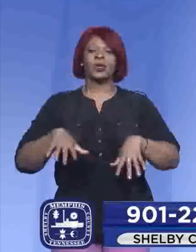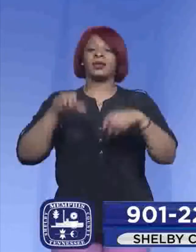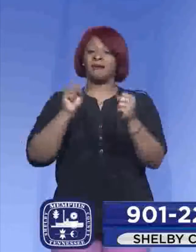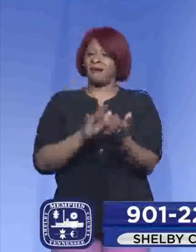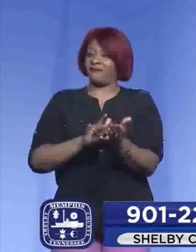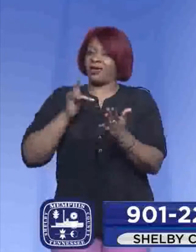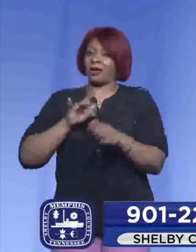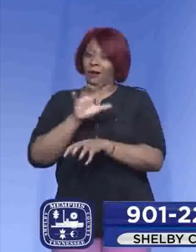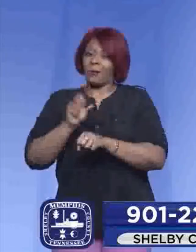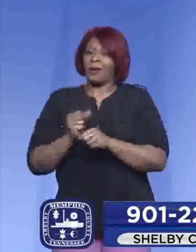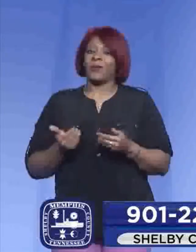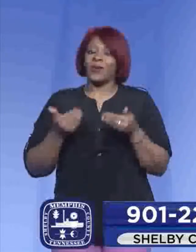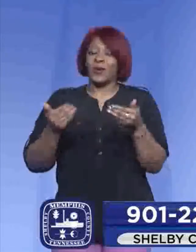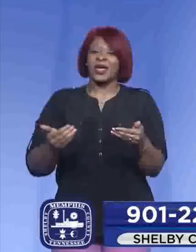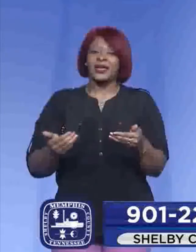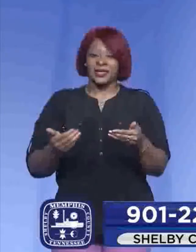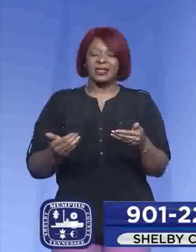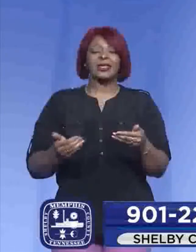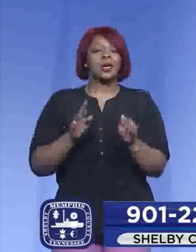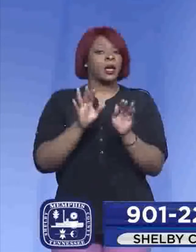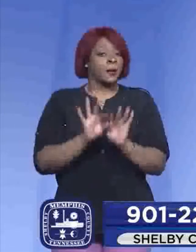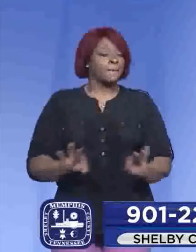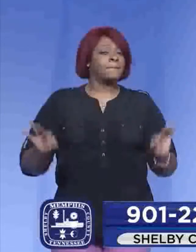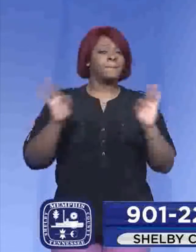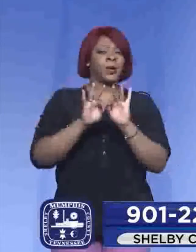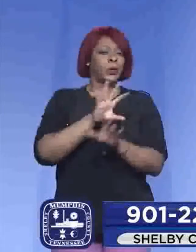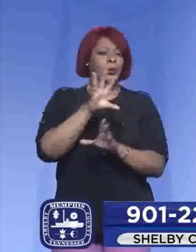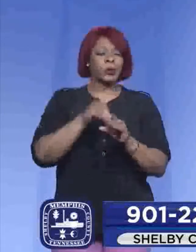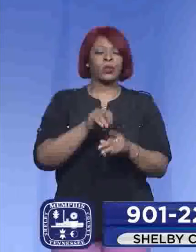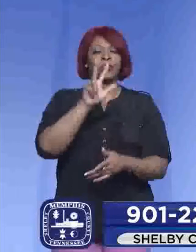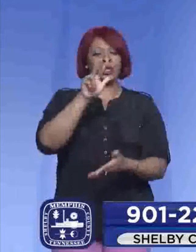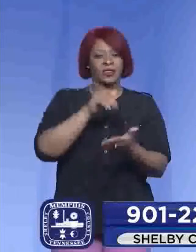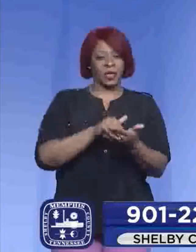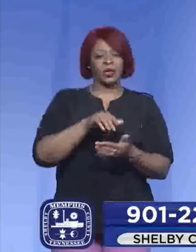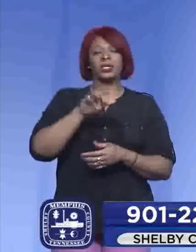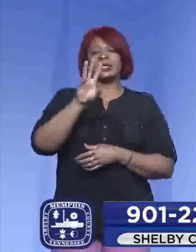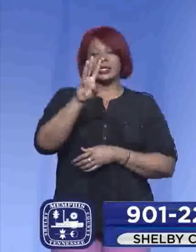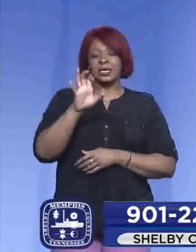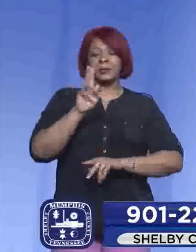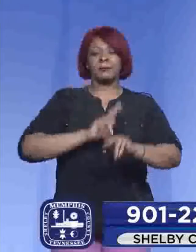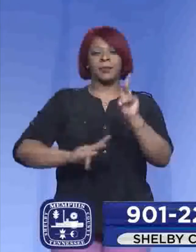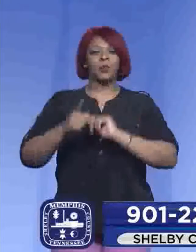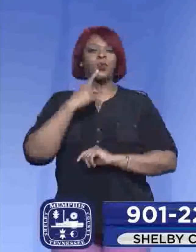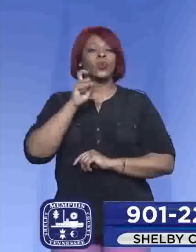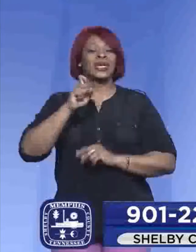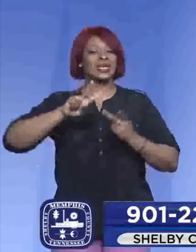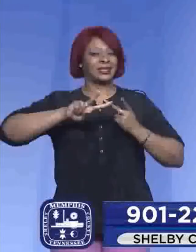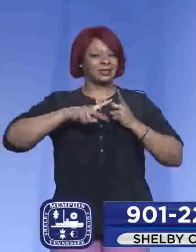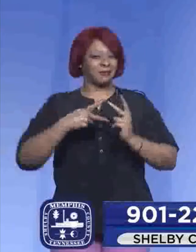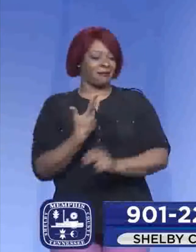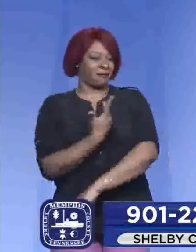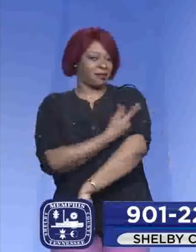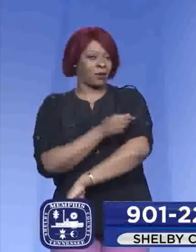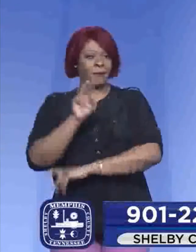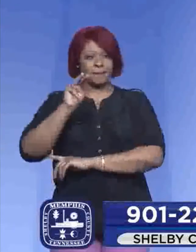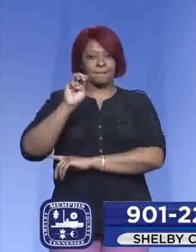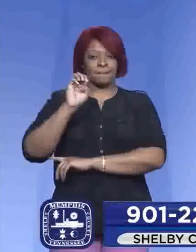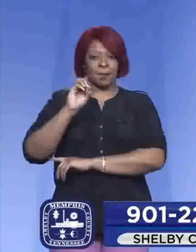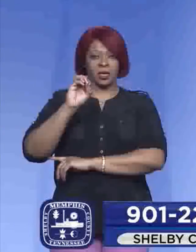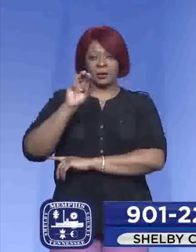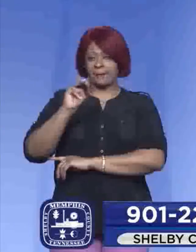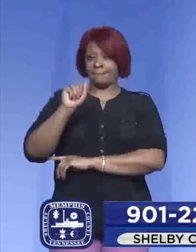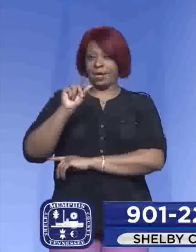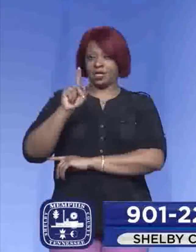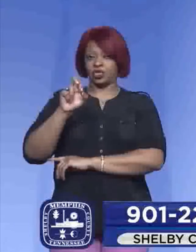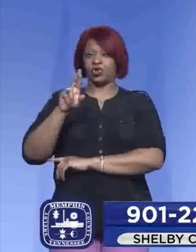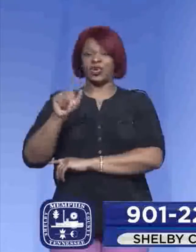advantage of, and that will include, importantly, 3,600 appointments for people who need a second dose of Moderna. I know that has